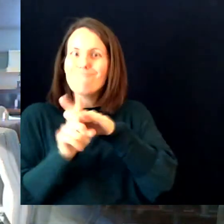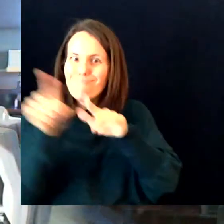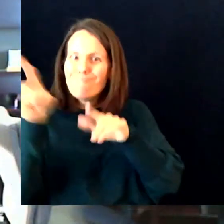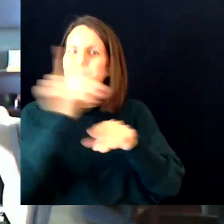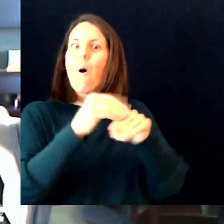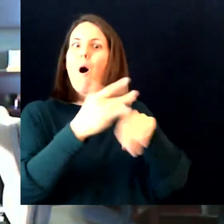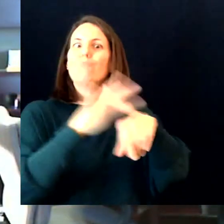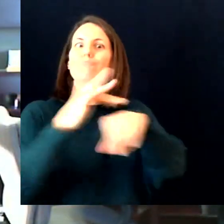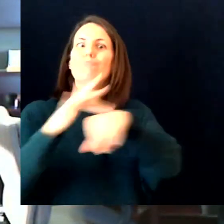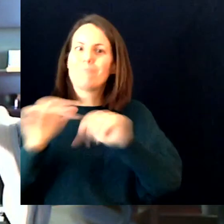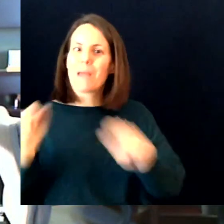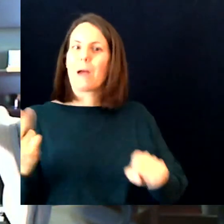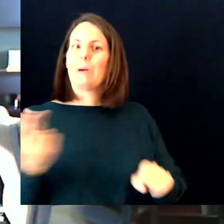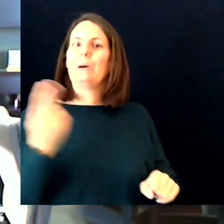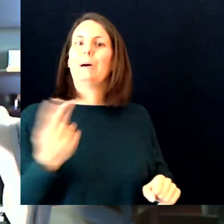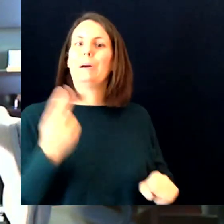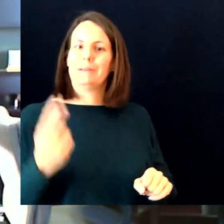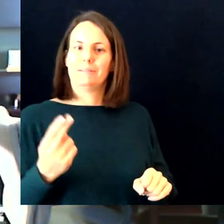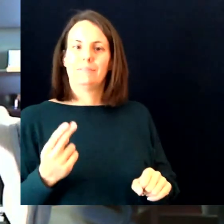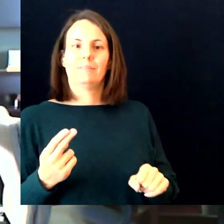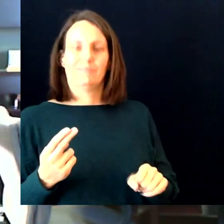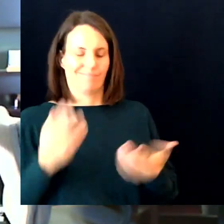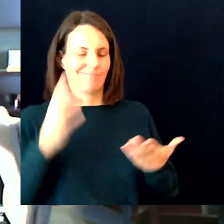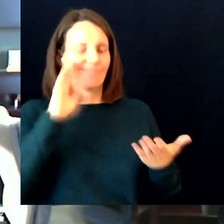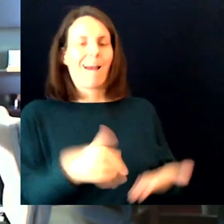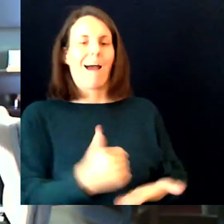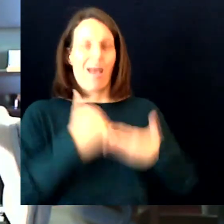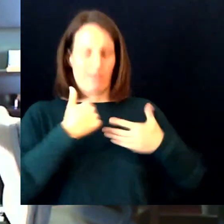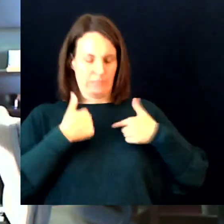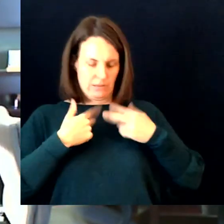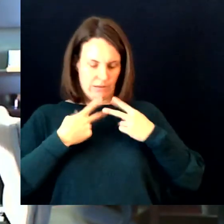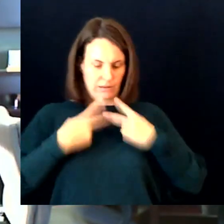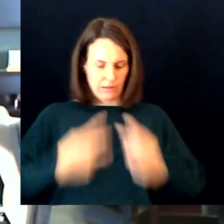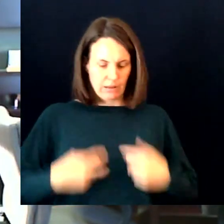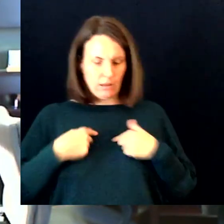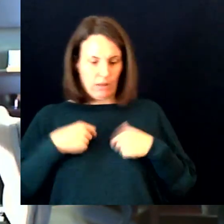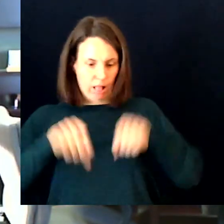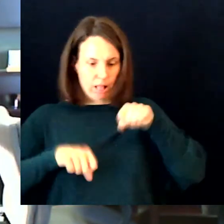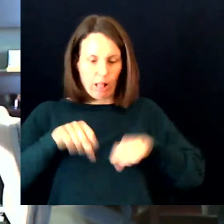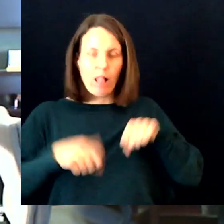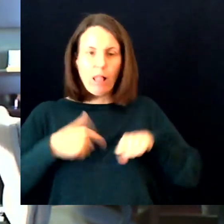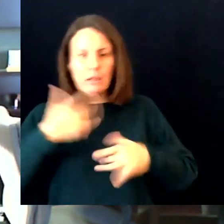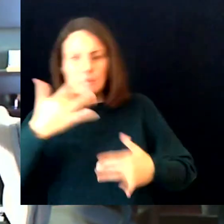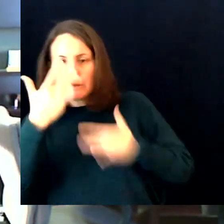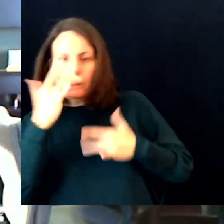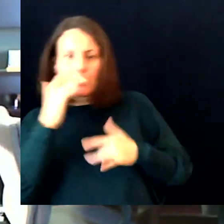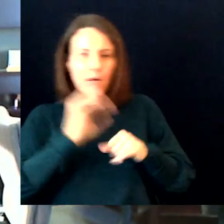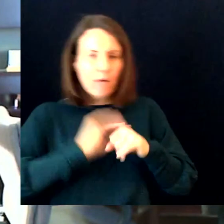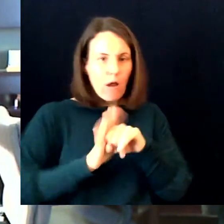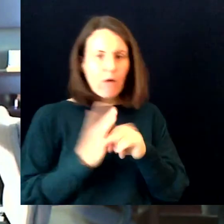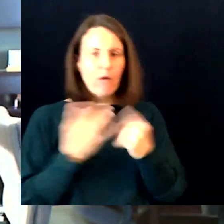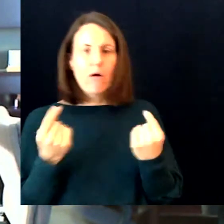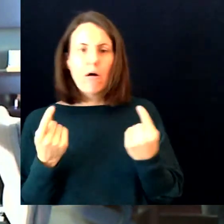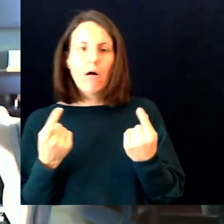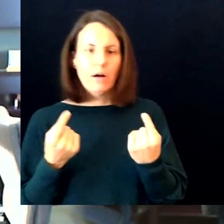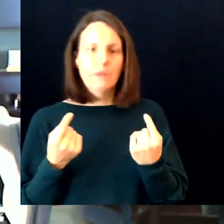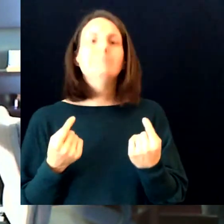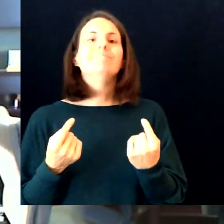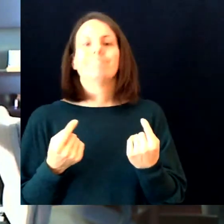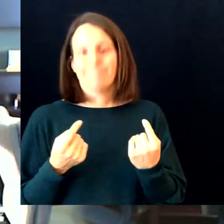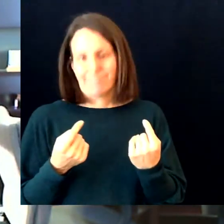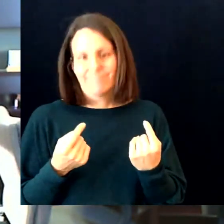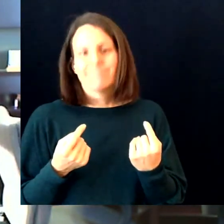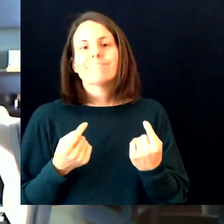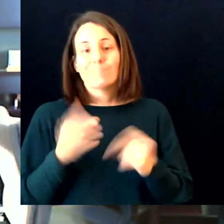symptom may or may not be COVID. That said, they do have their limits, and we want to be thoughtful about how we are advising people to use those tests